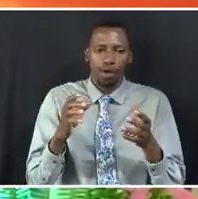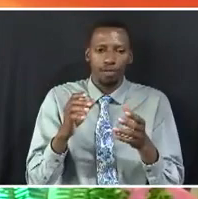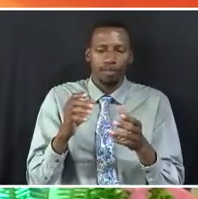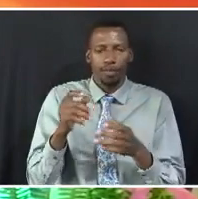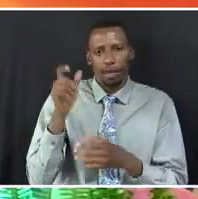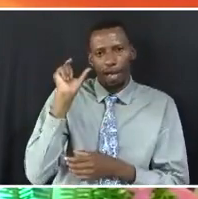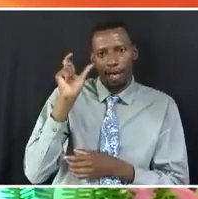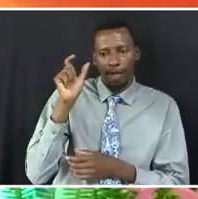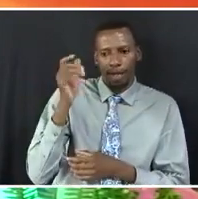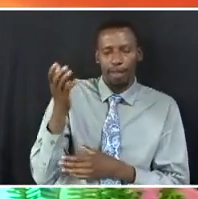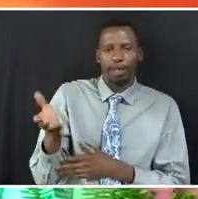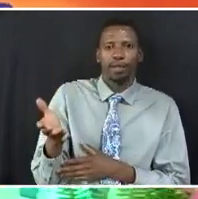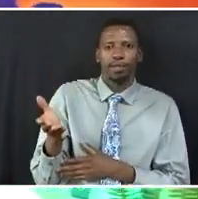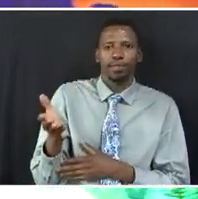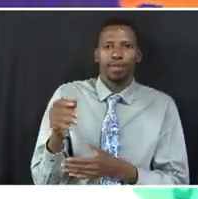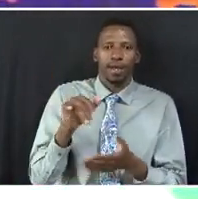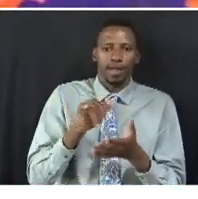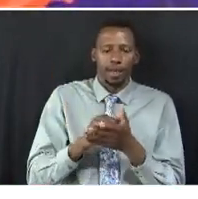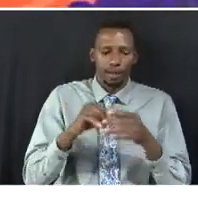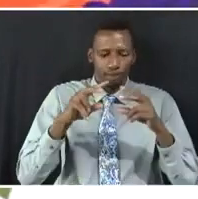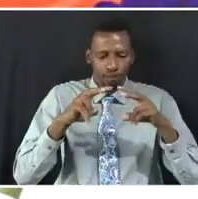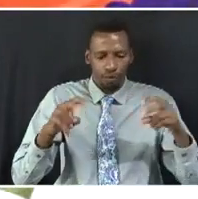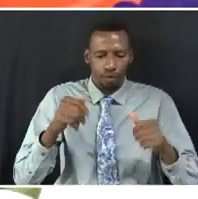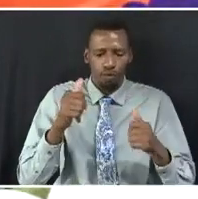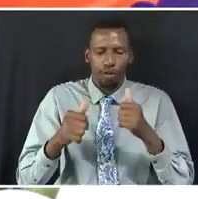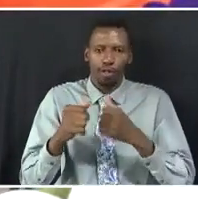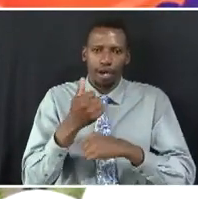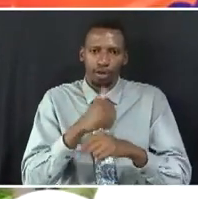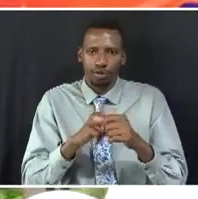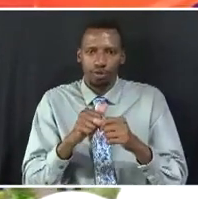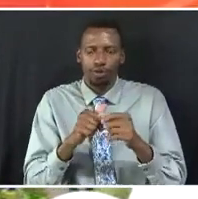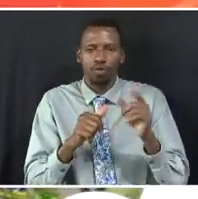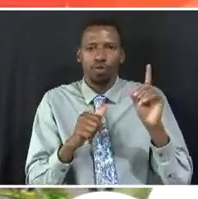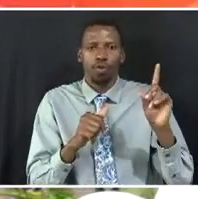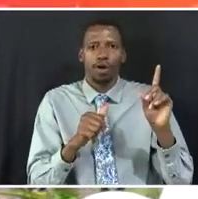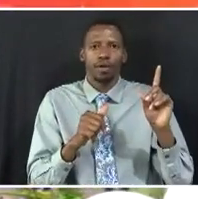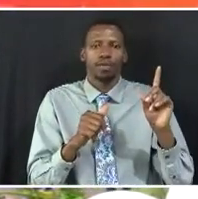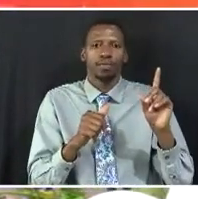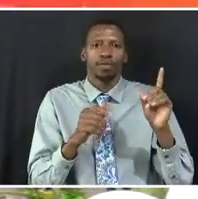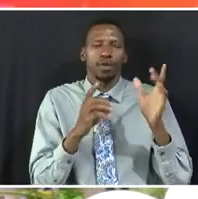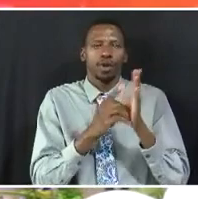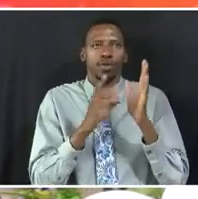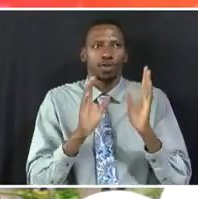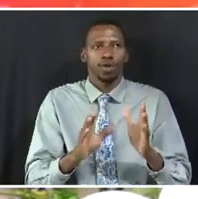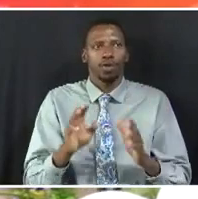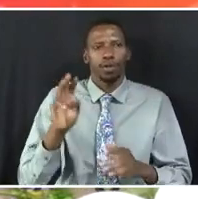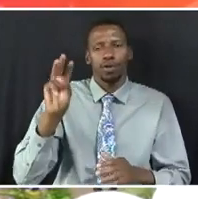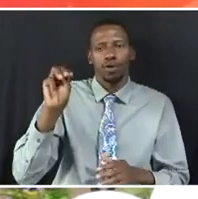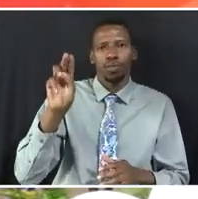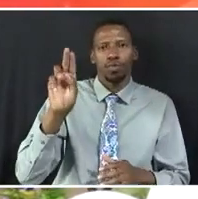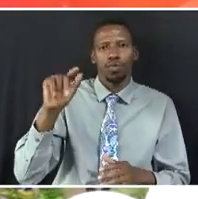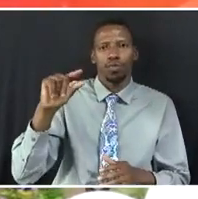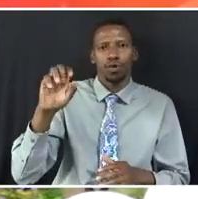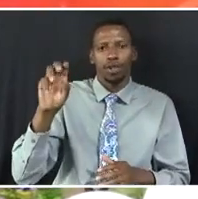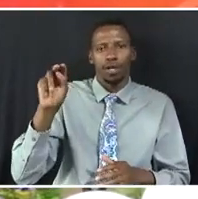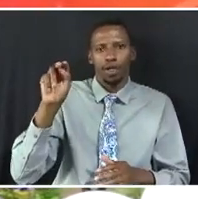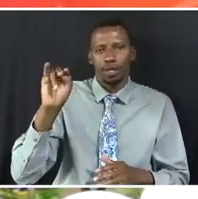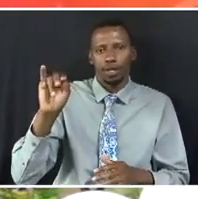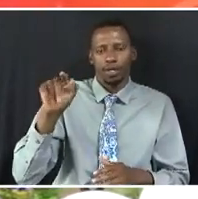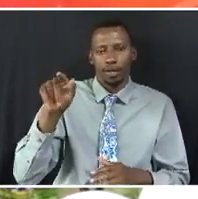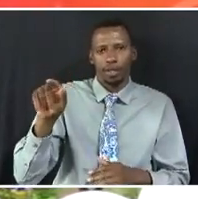is a research that was done by one Dr. Mugeni. Dr. Mugeni is an